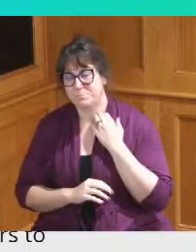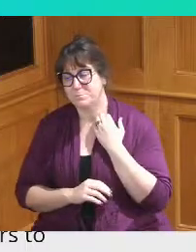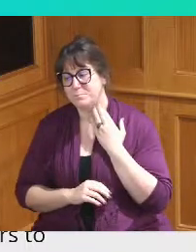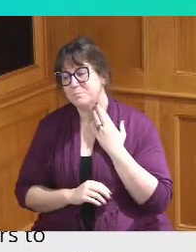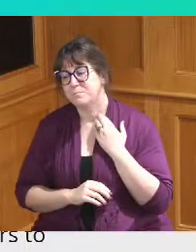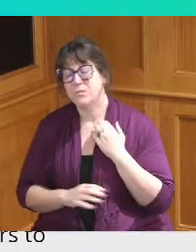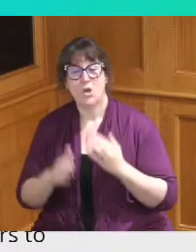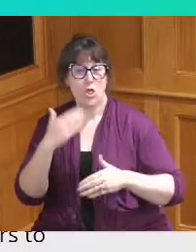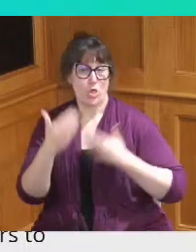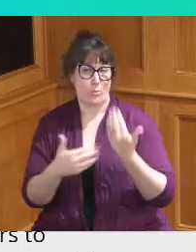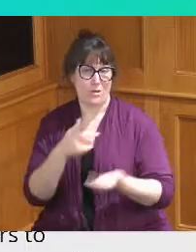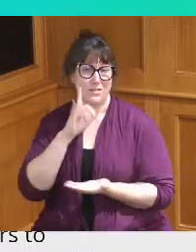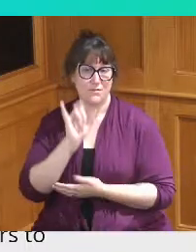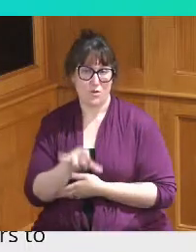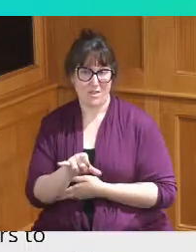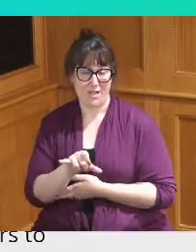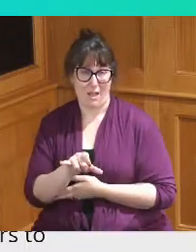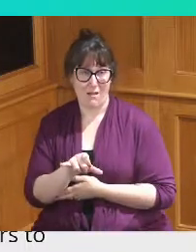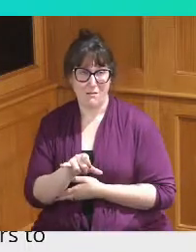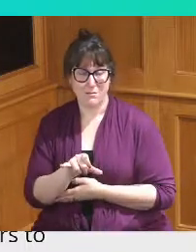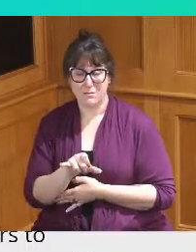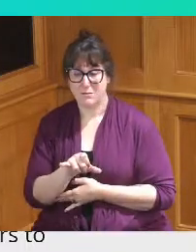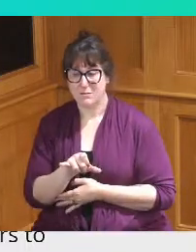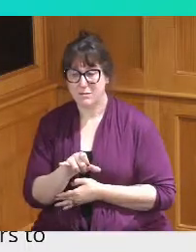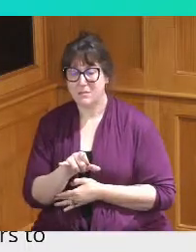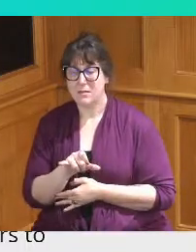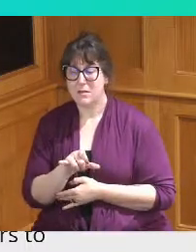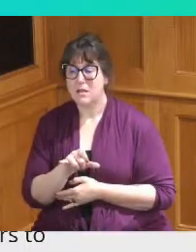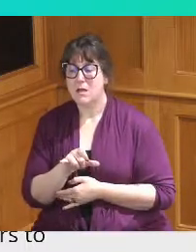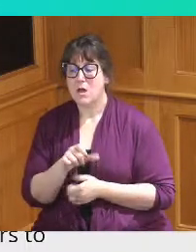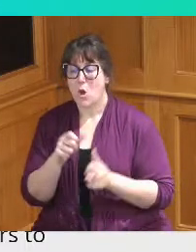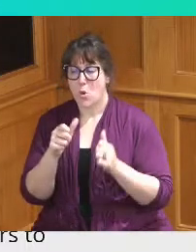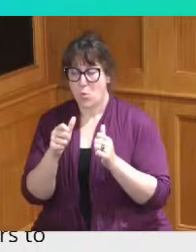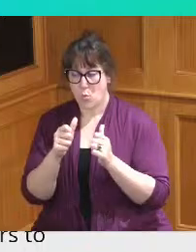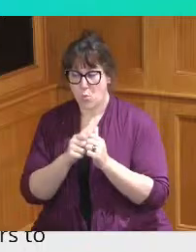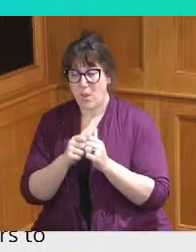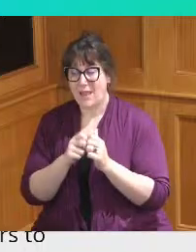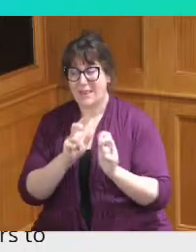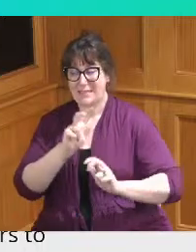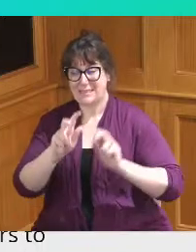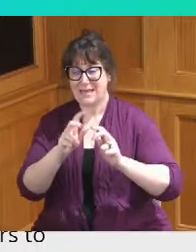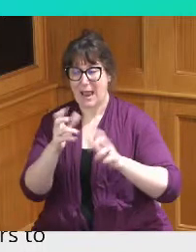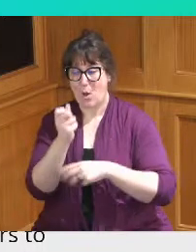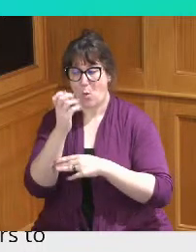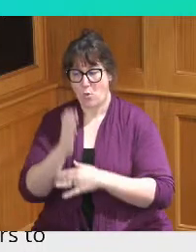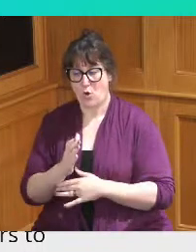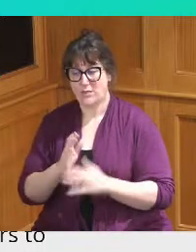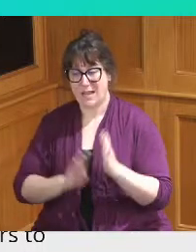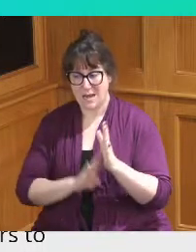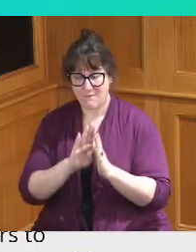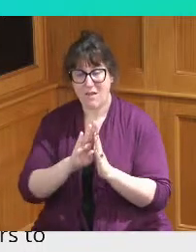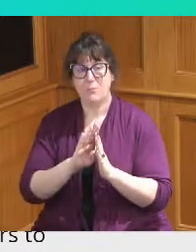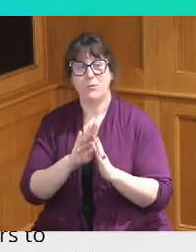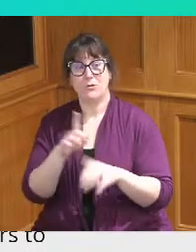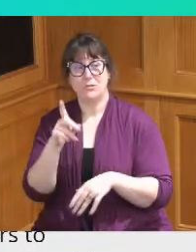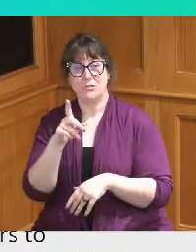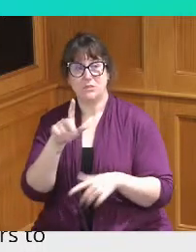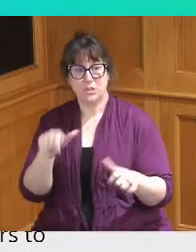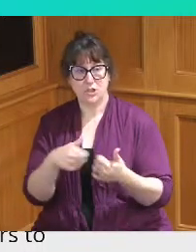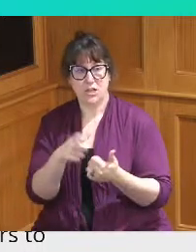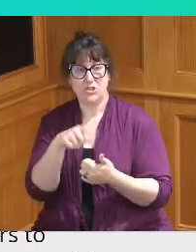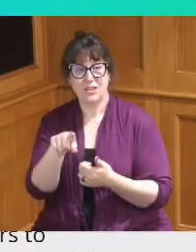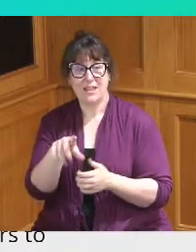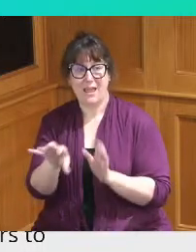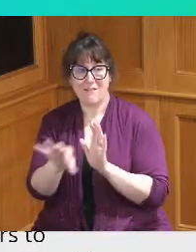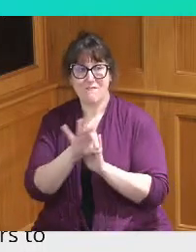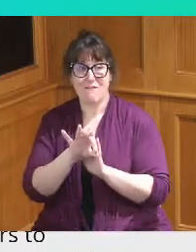So our process in Lockland was to meet with stakeholders and developers to try to understand some of the challenges to development that they've found on the Lock